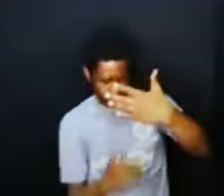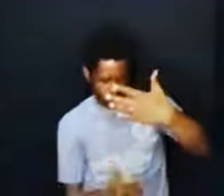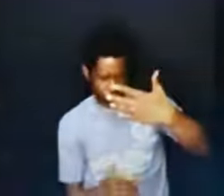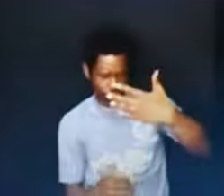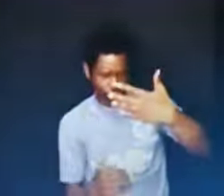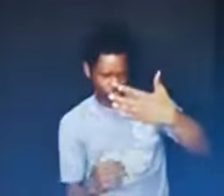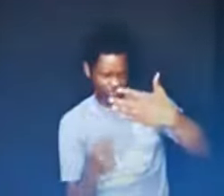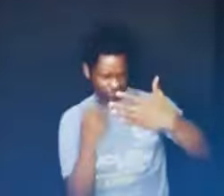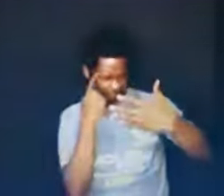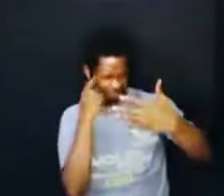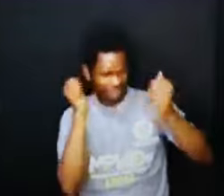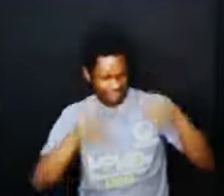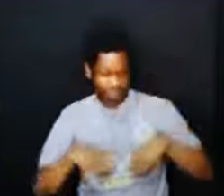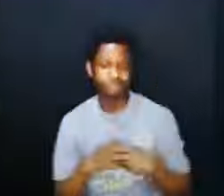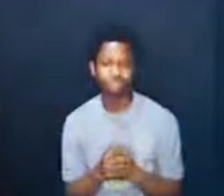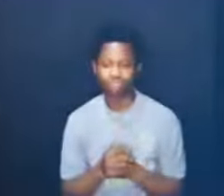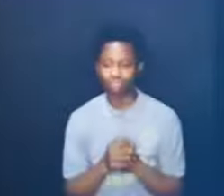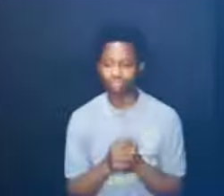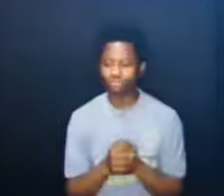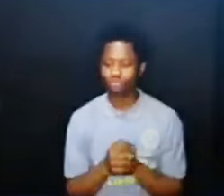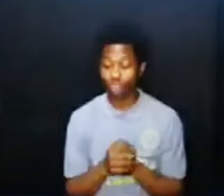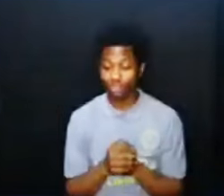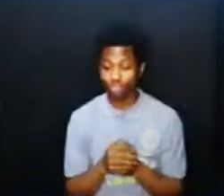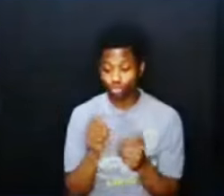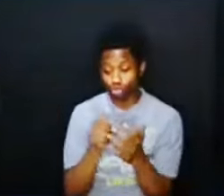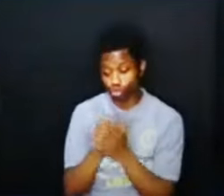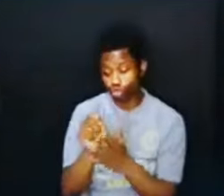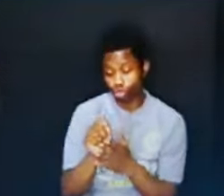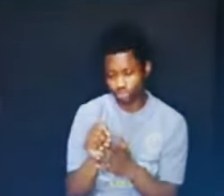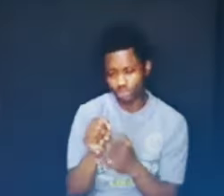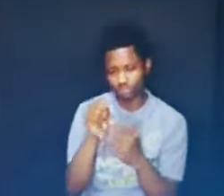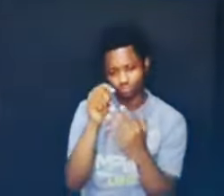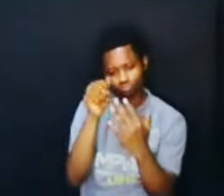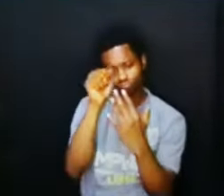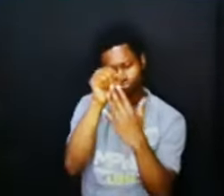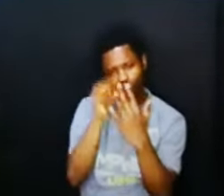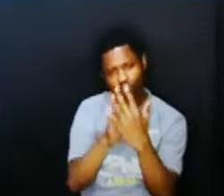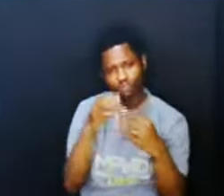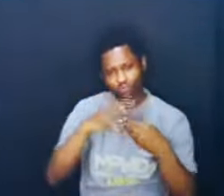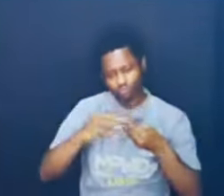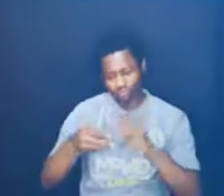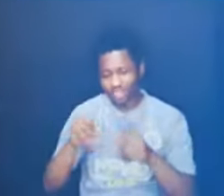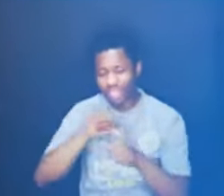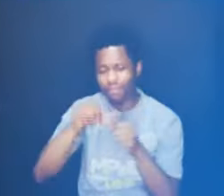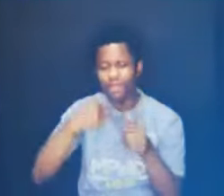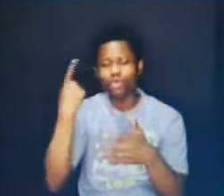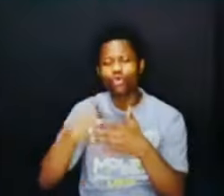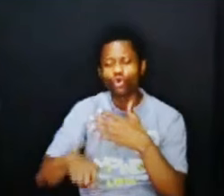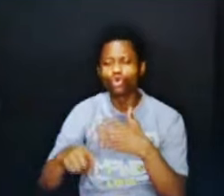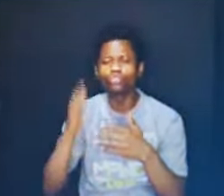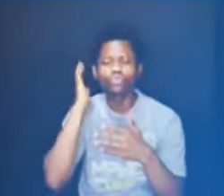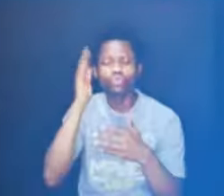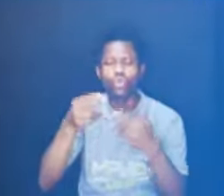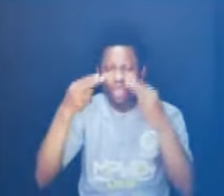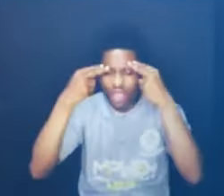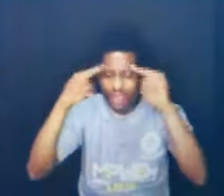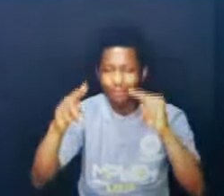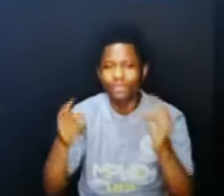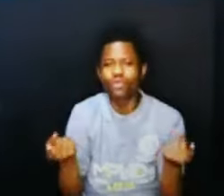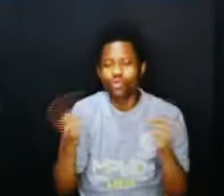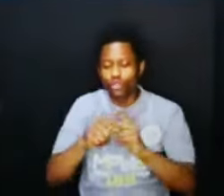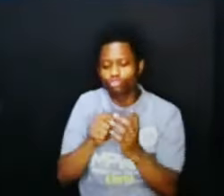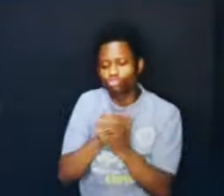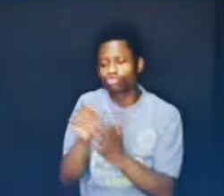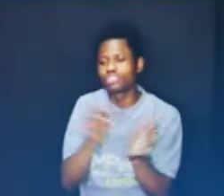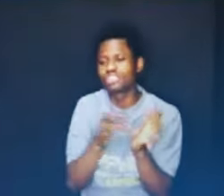statement of what will happen to you when Jesus has changed you. Ne honsem no na Christo said